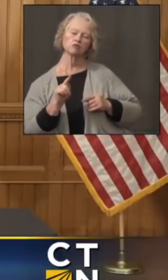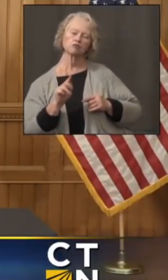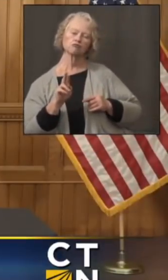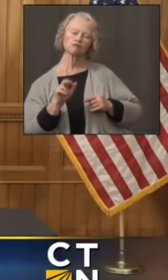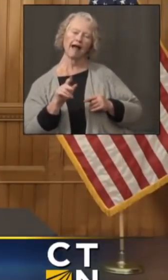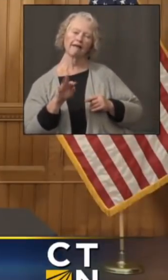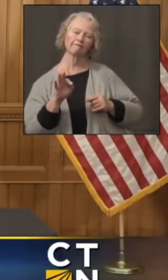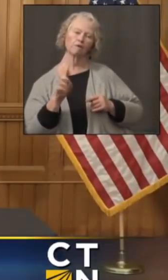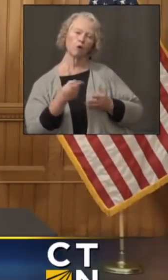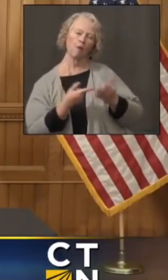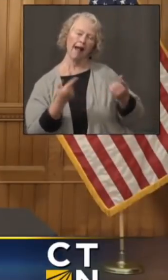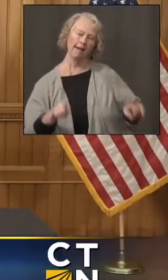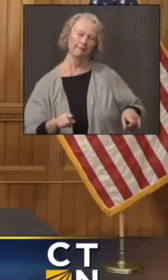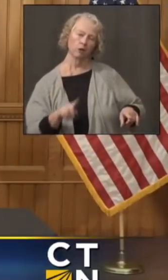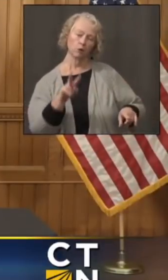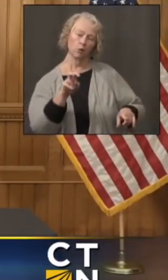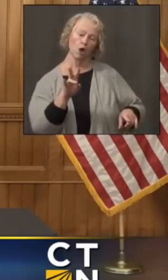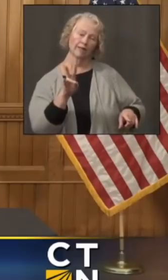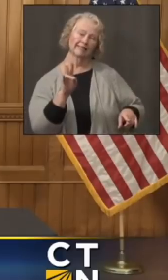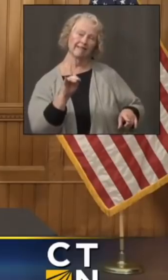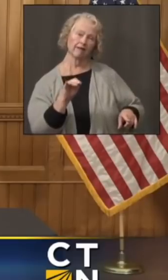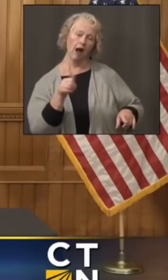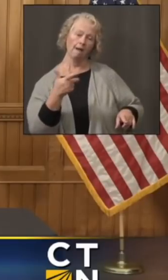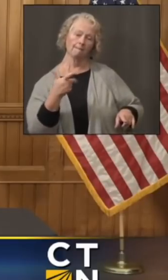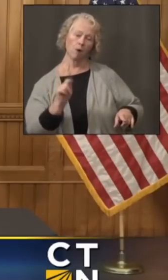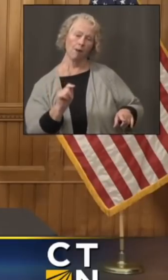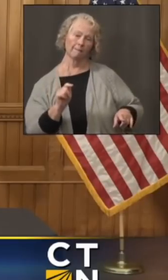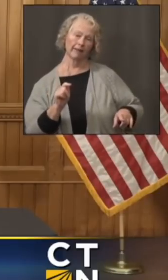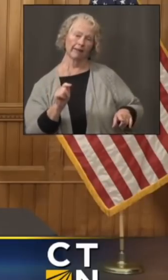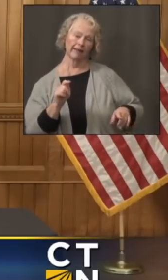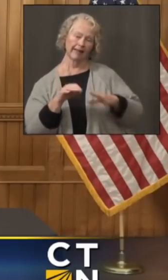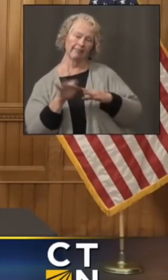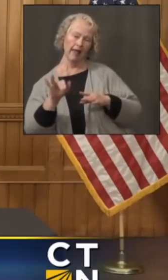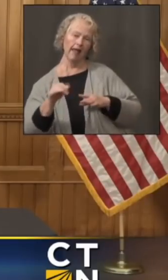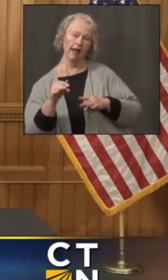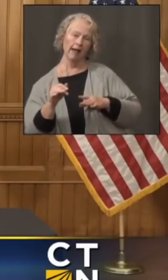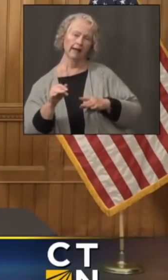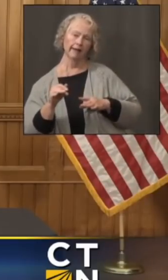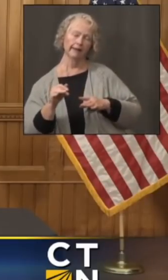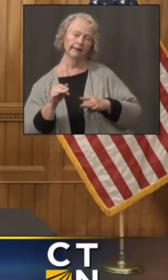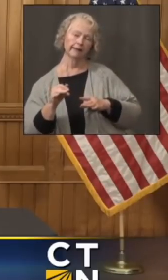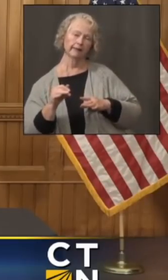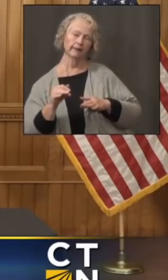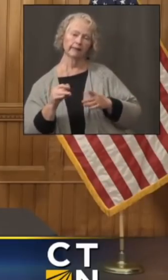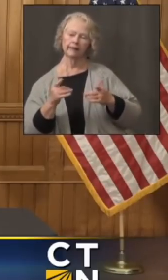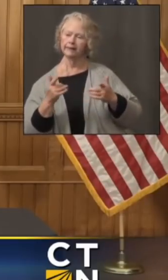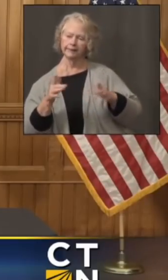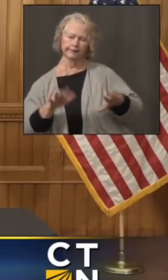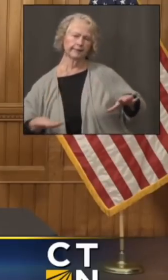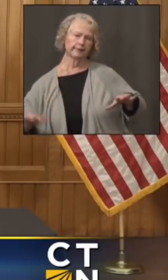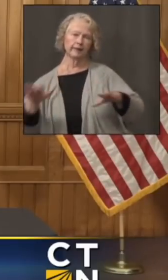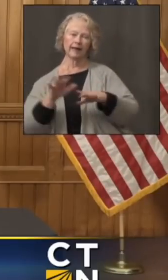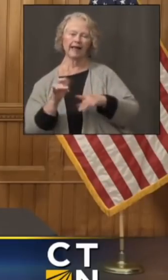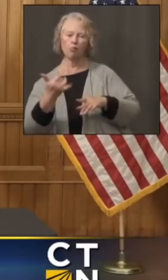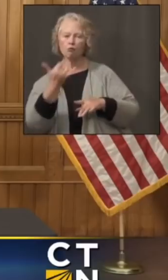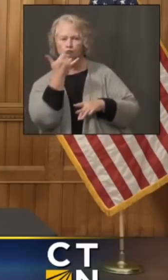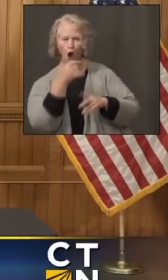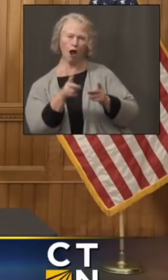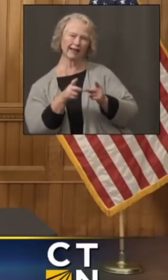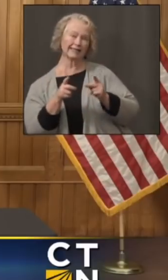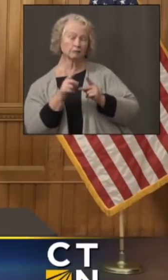were 270 apartments in a building, in a complex that were in the wrong district for some 7 years.